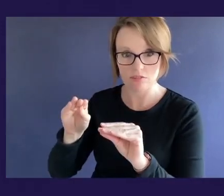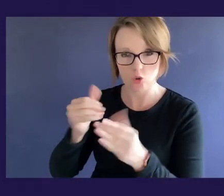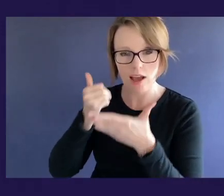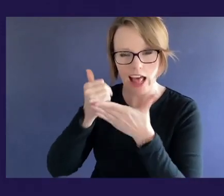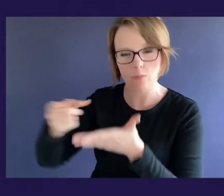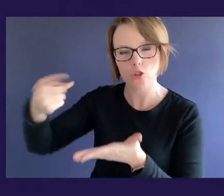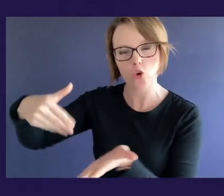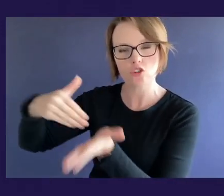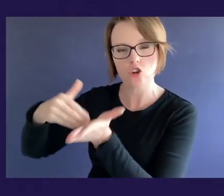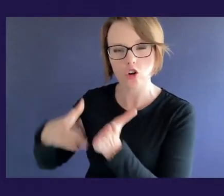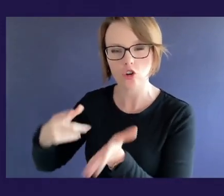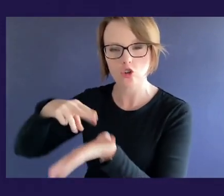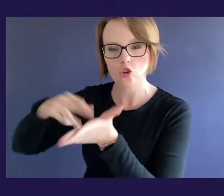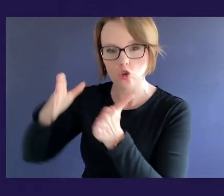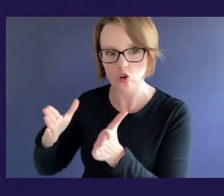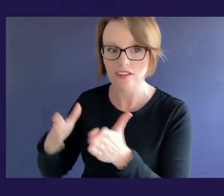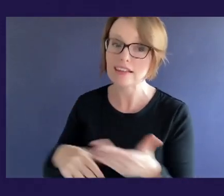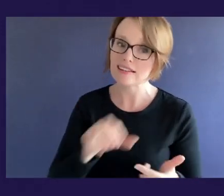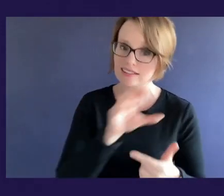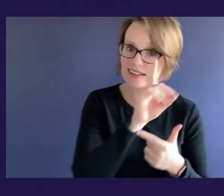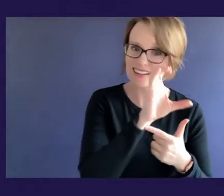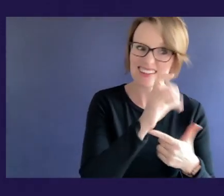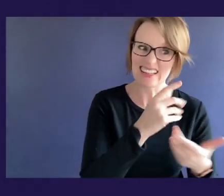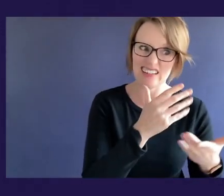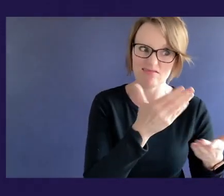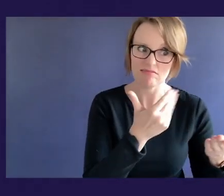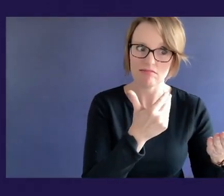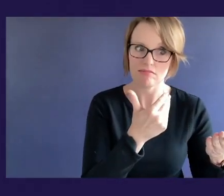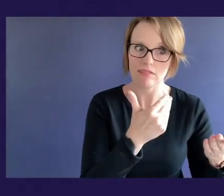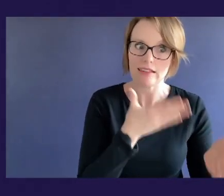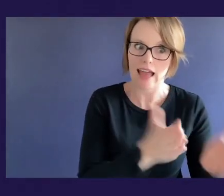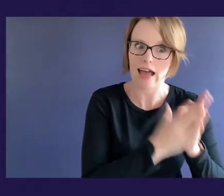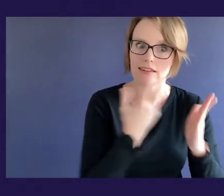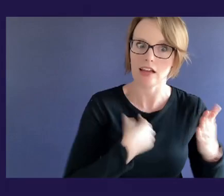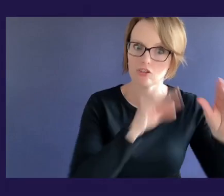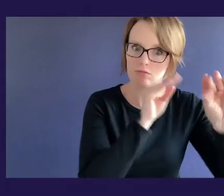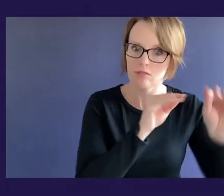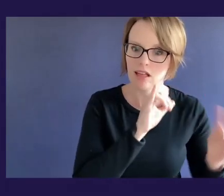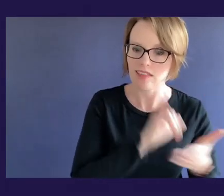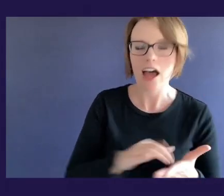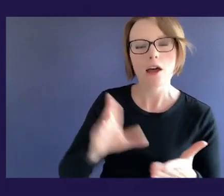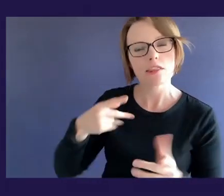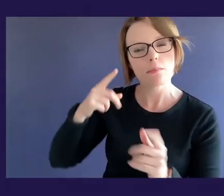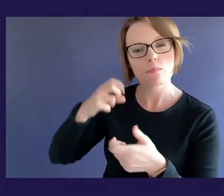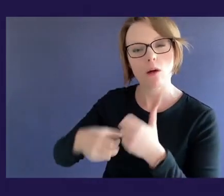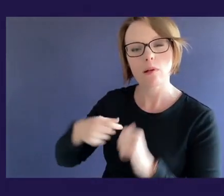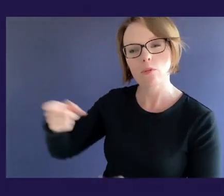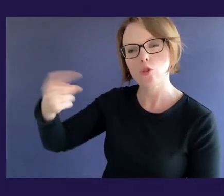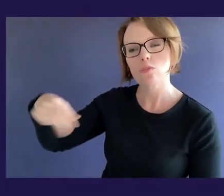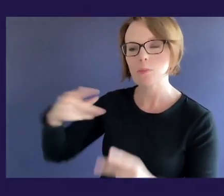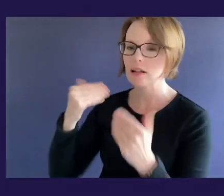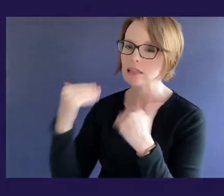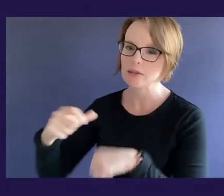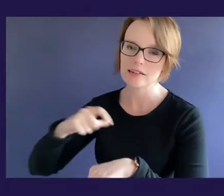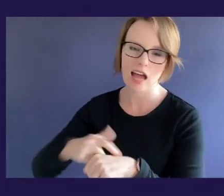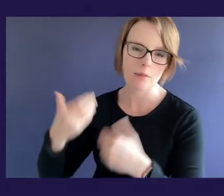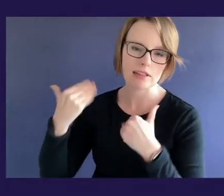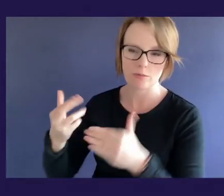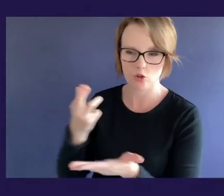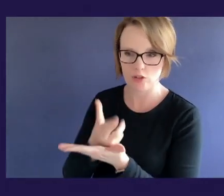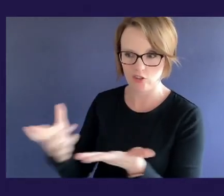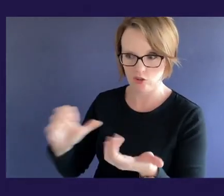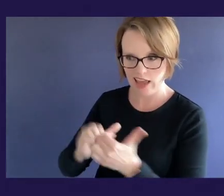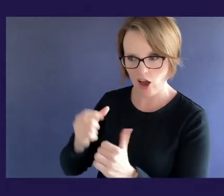These are really busy people with limited time. So how do we extend to using community